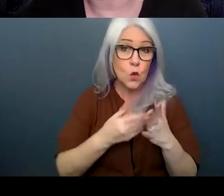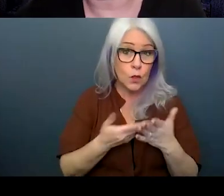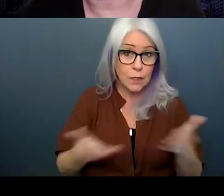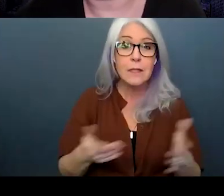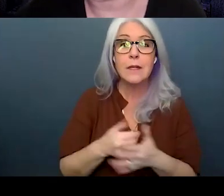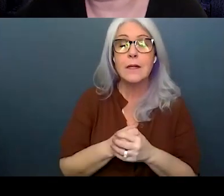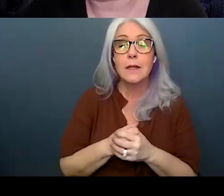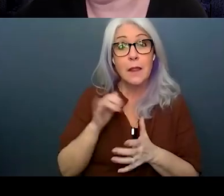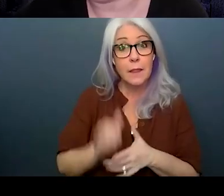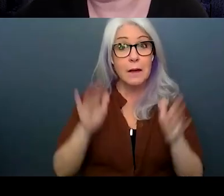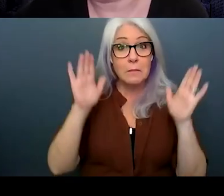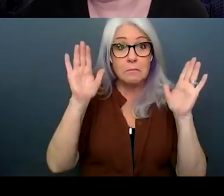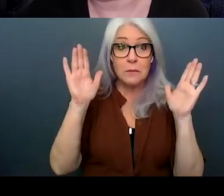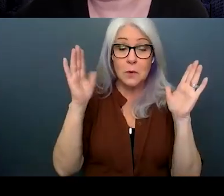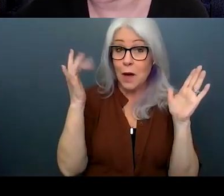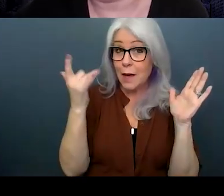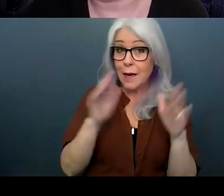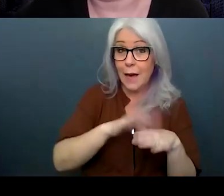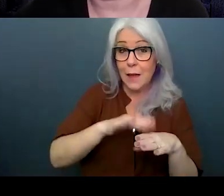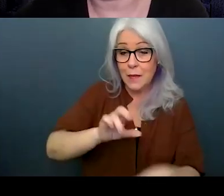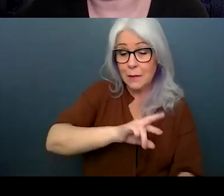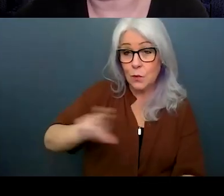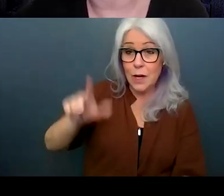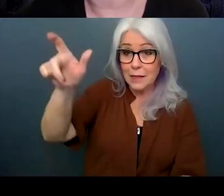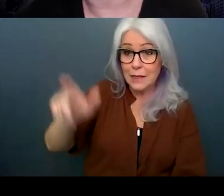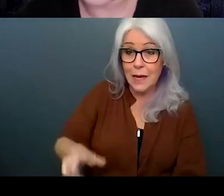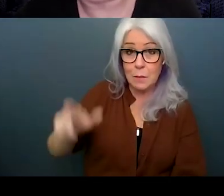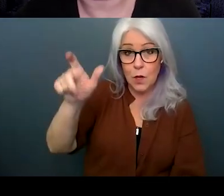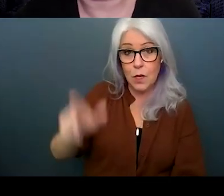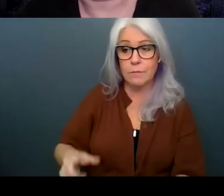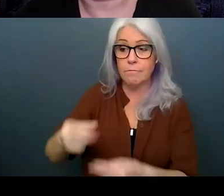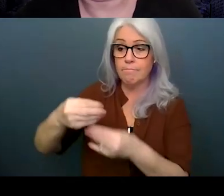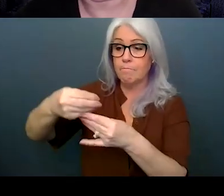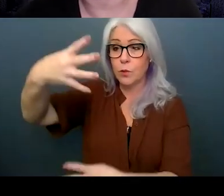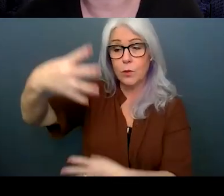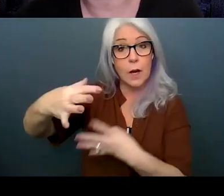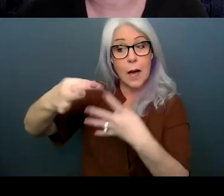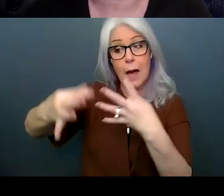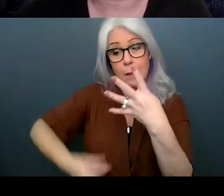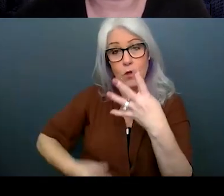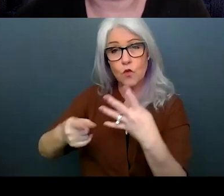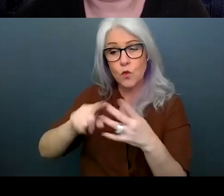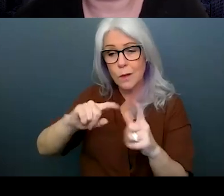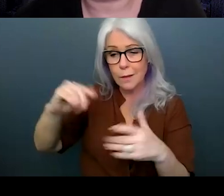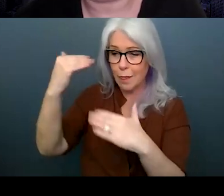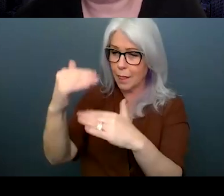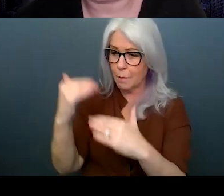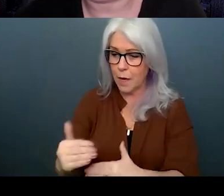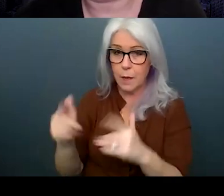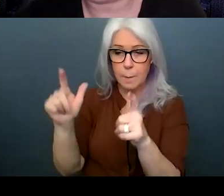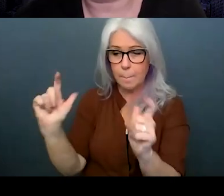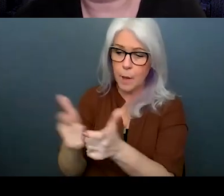it's wonderful that the sidebar on the right can give you more options on how to limit your search. You can tell